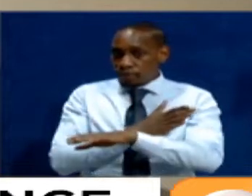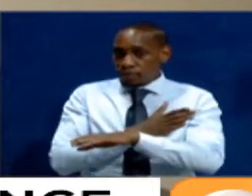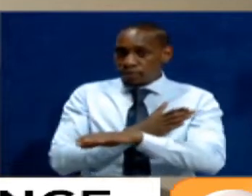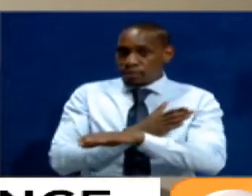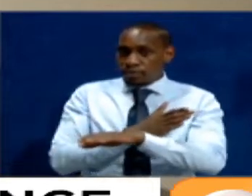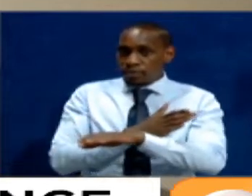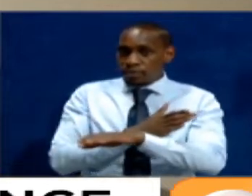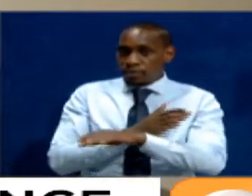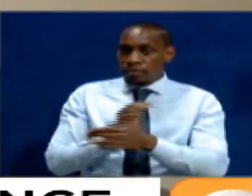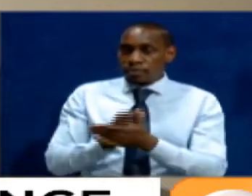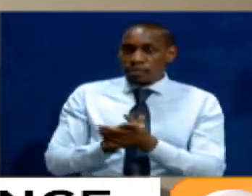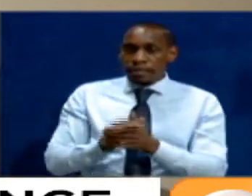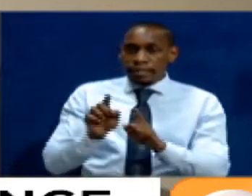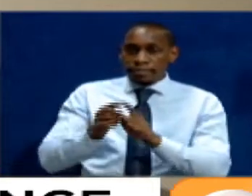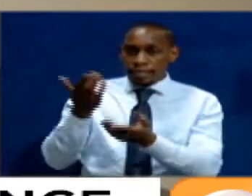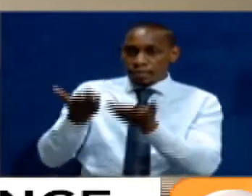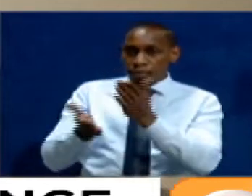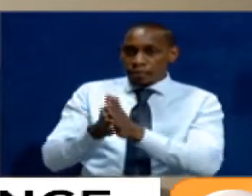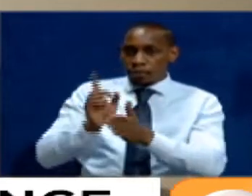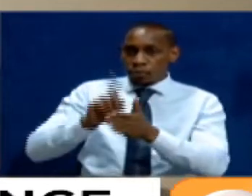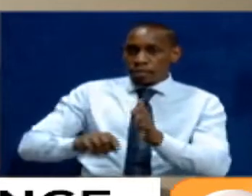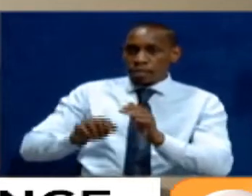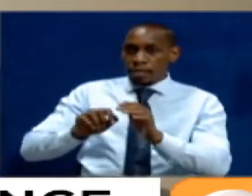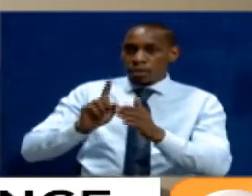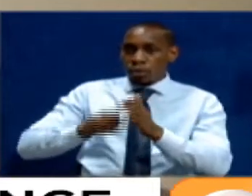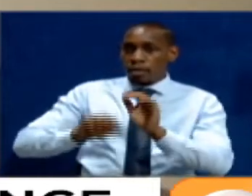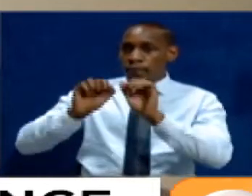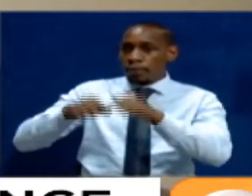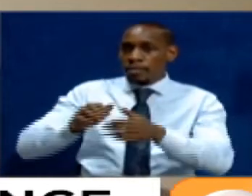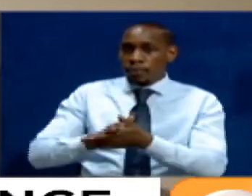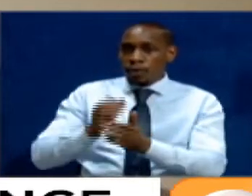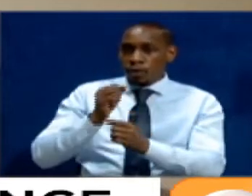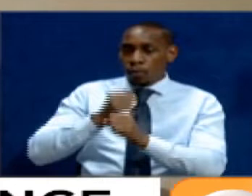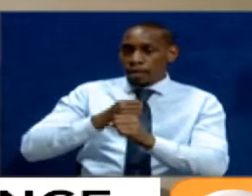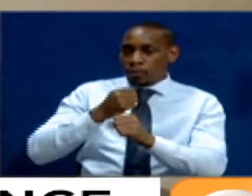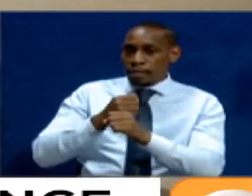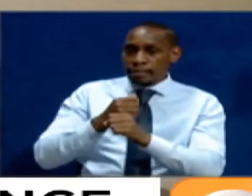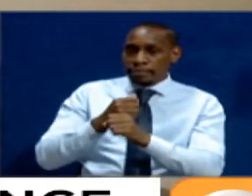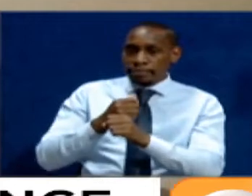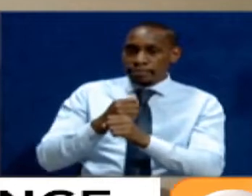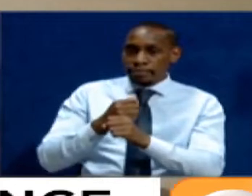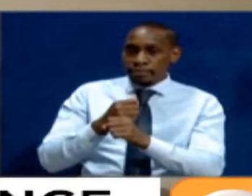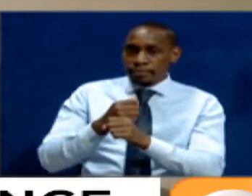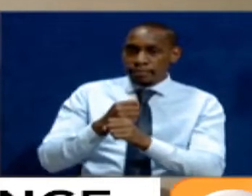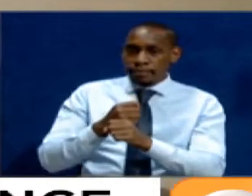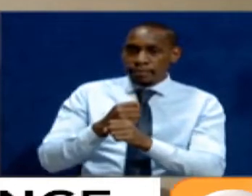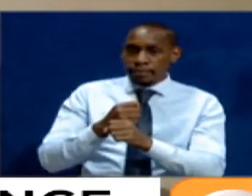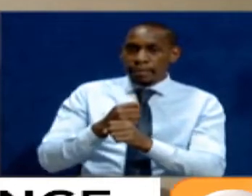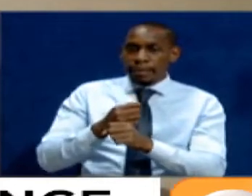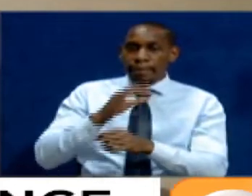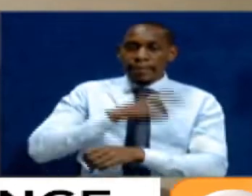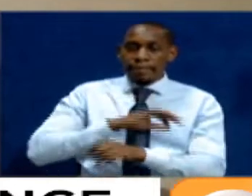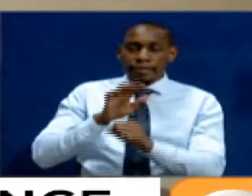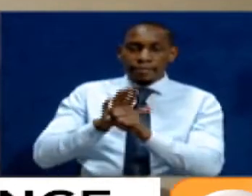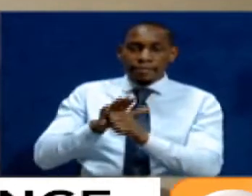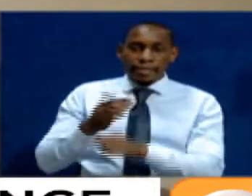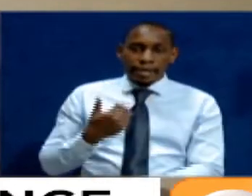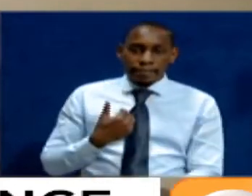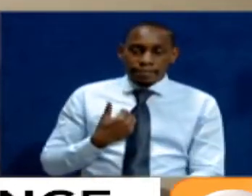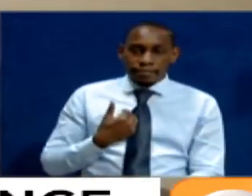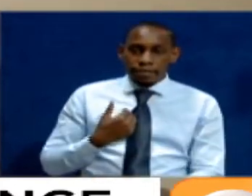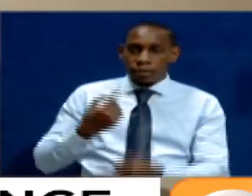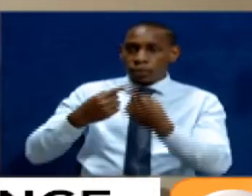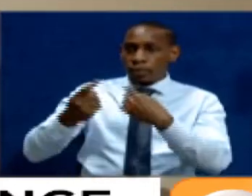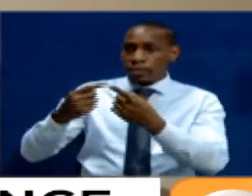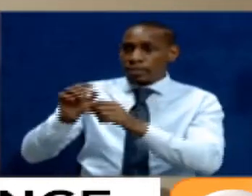and weigh it in the context of what could possibly have been done, there are many wins. There are